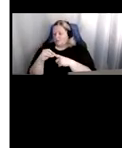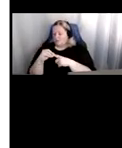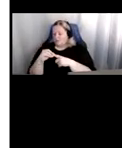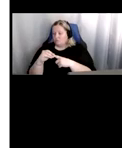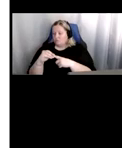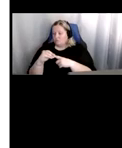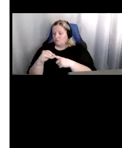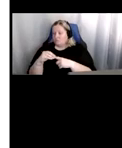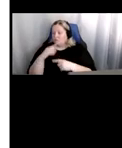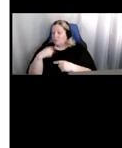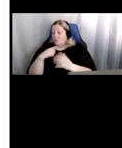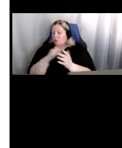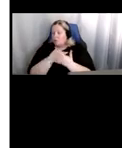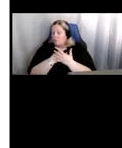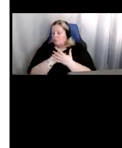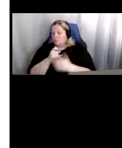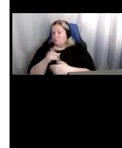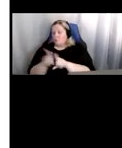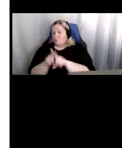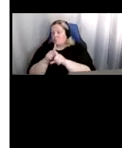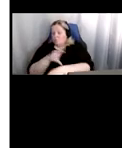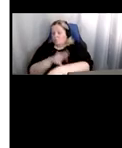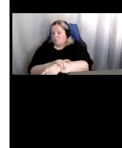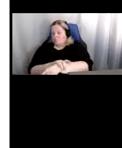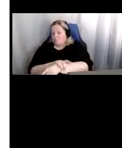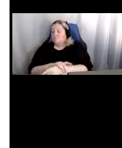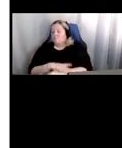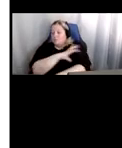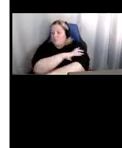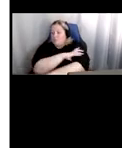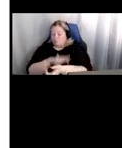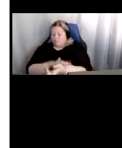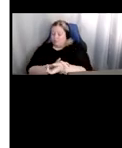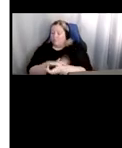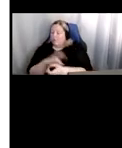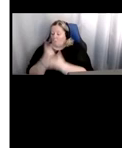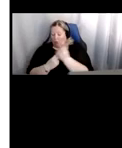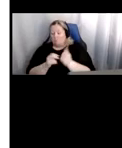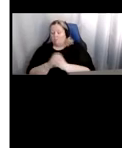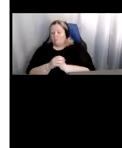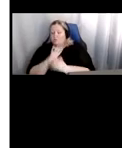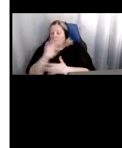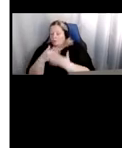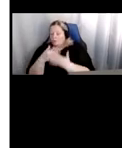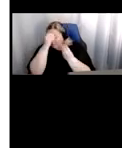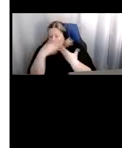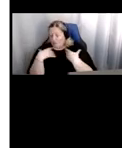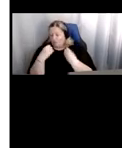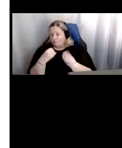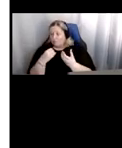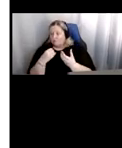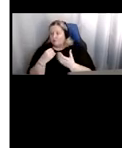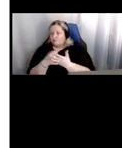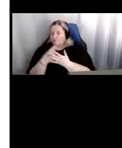finger. And then we also have a blood pressure cuff as well. So you can get all of these stats so that you can then